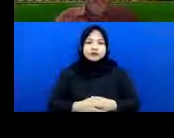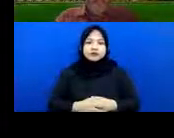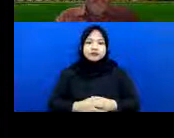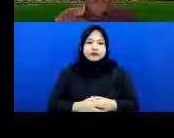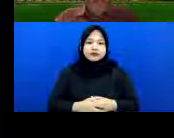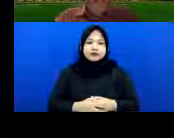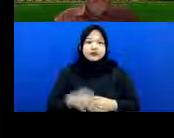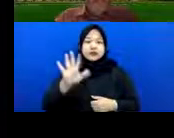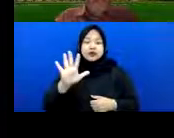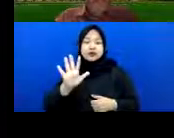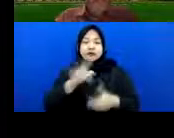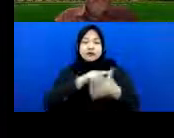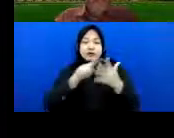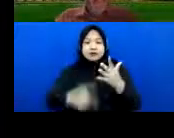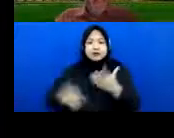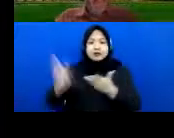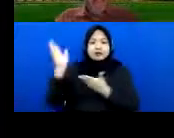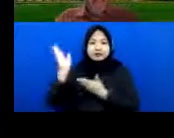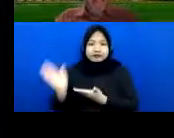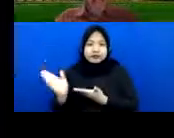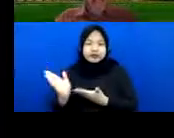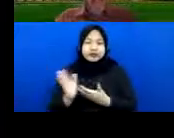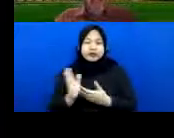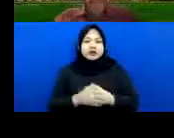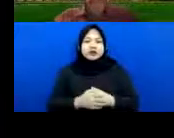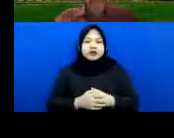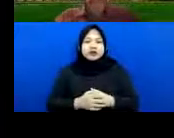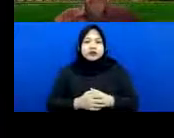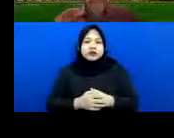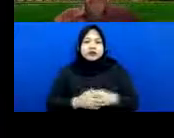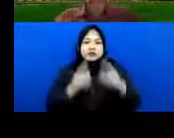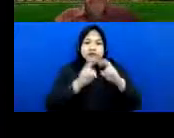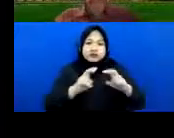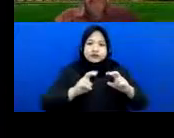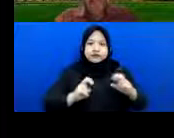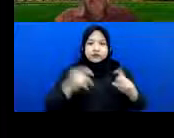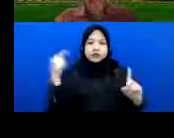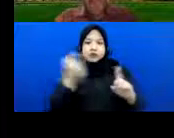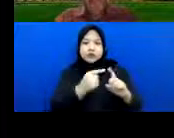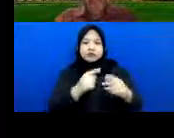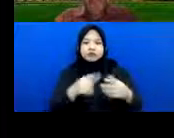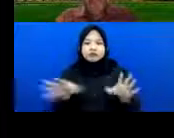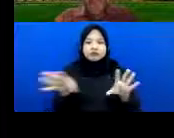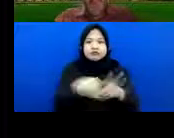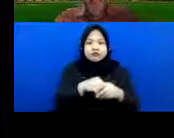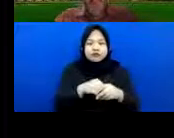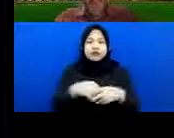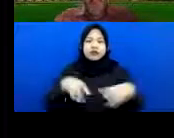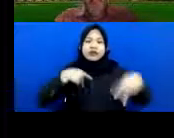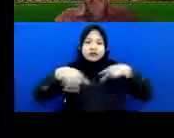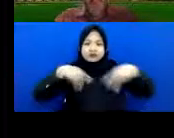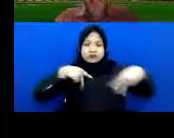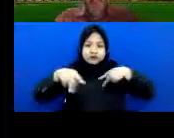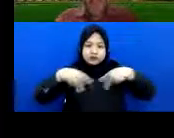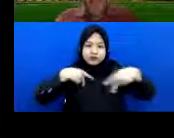So the 5 elements are a statement that the project is research and participation is voluntarily. Second